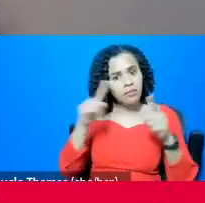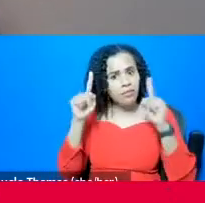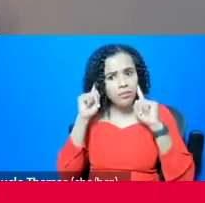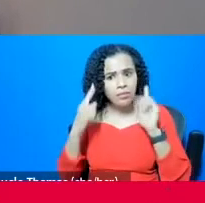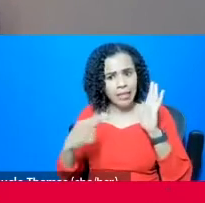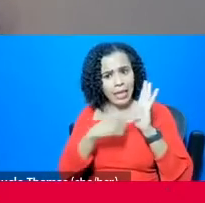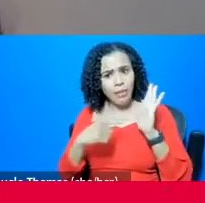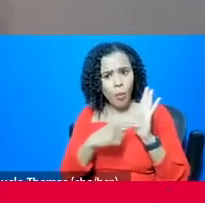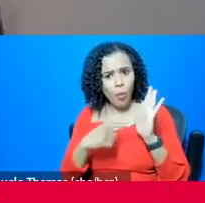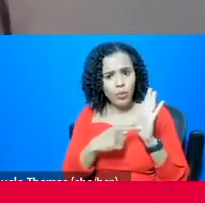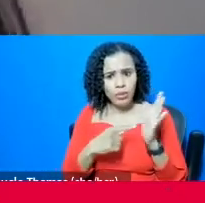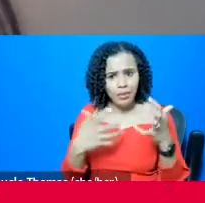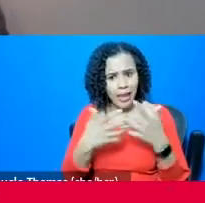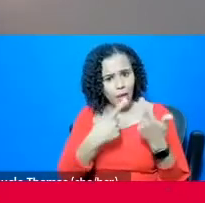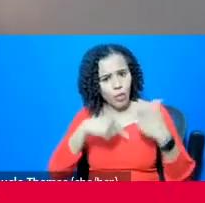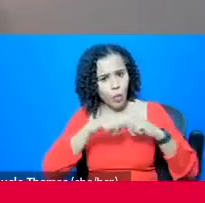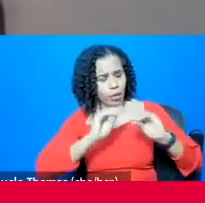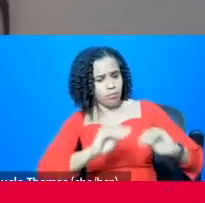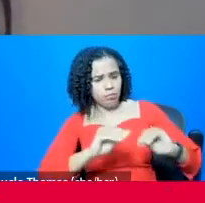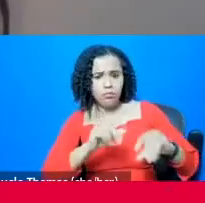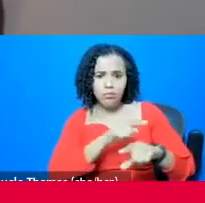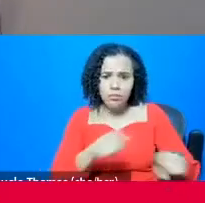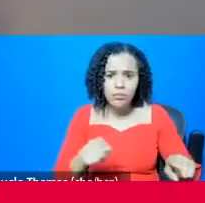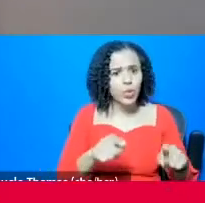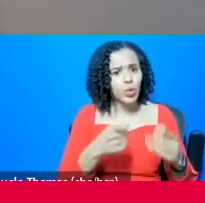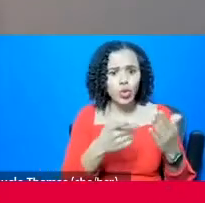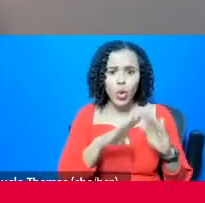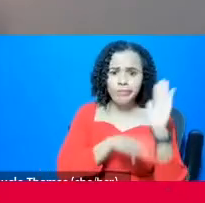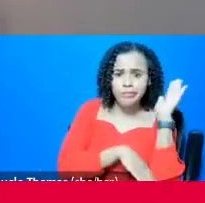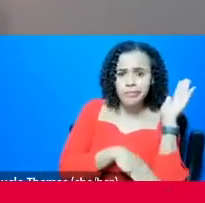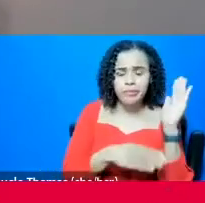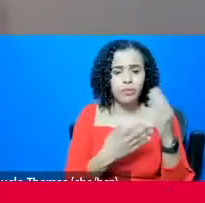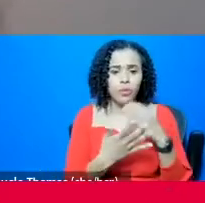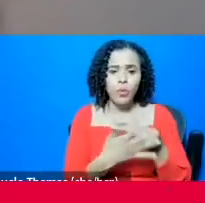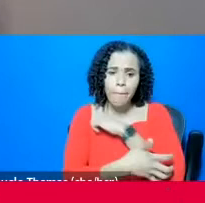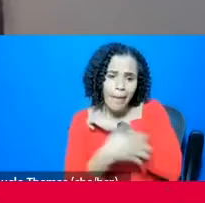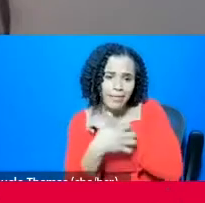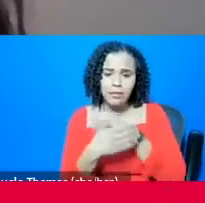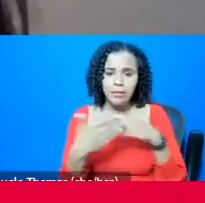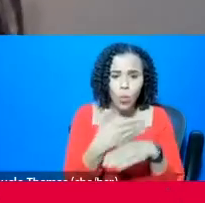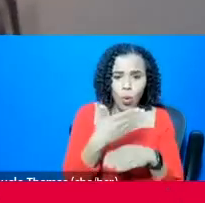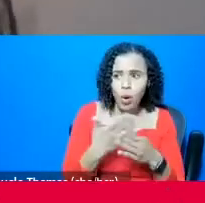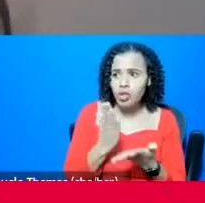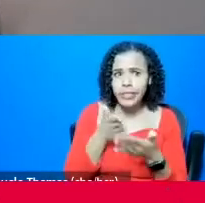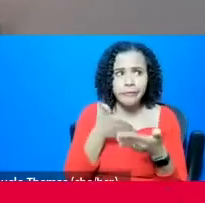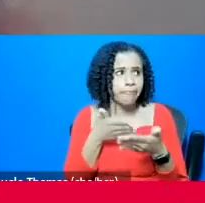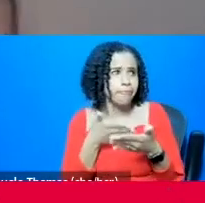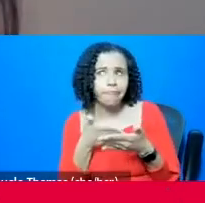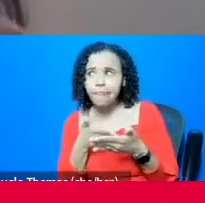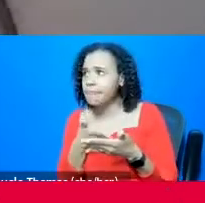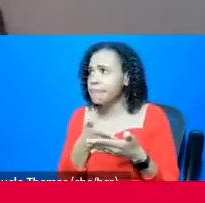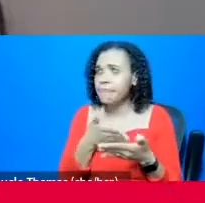people, of enabling like peasants, workers, people who wouldn't otherwise get access to education, to join